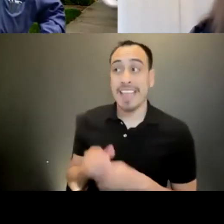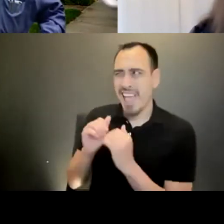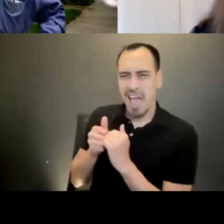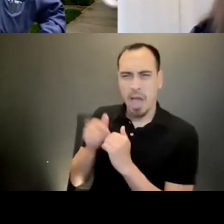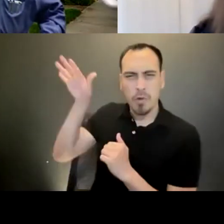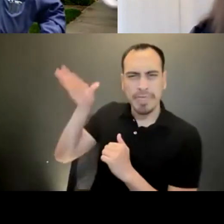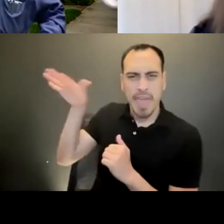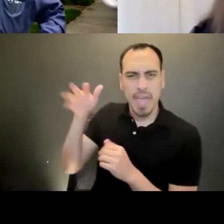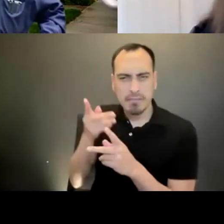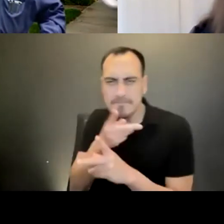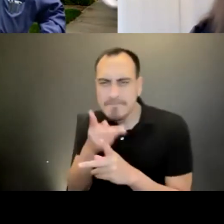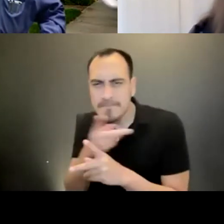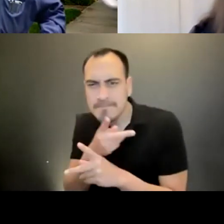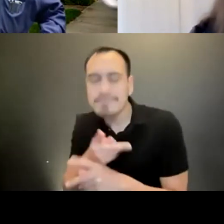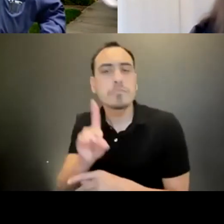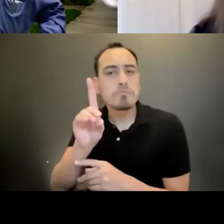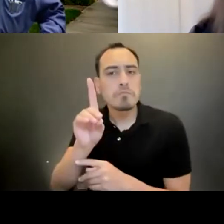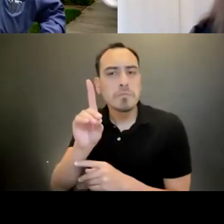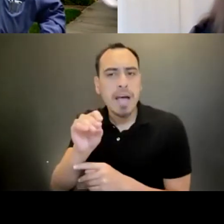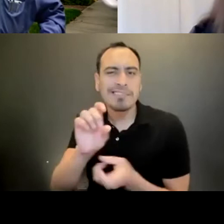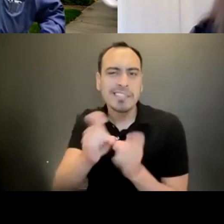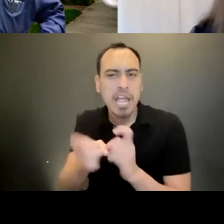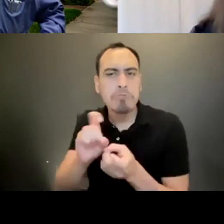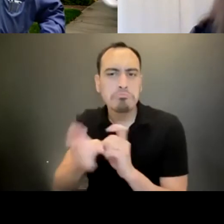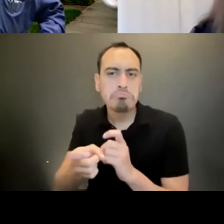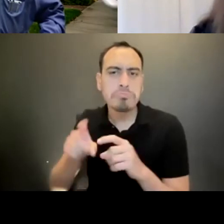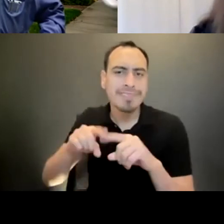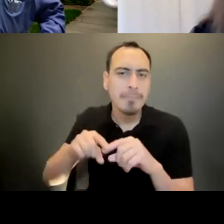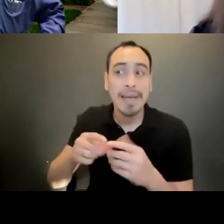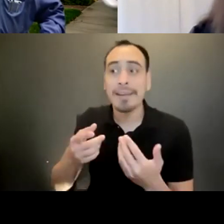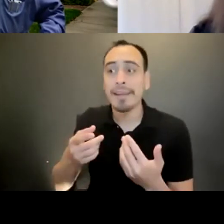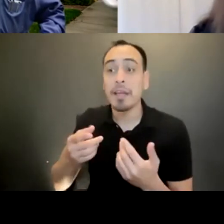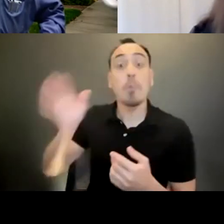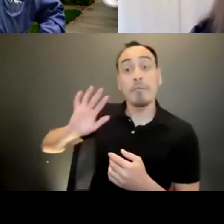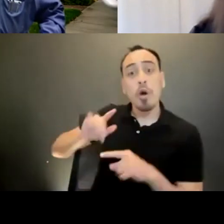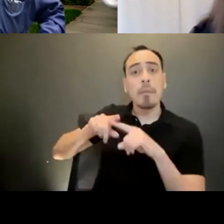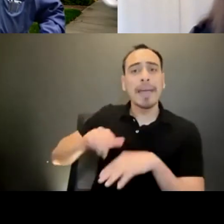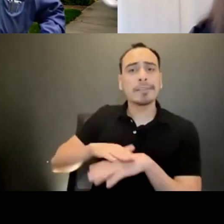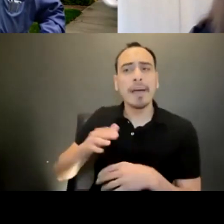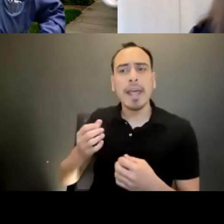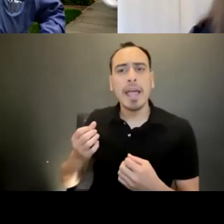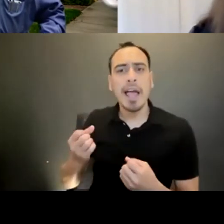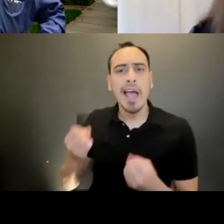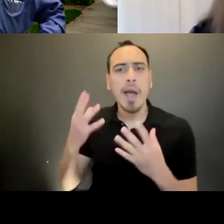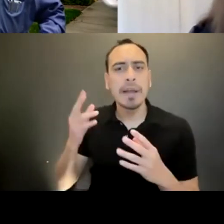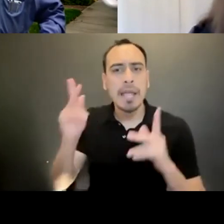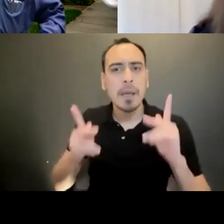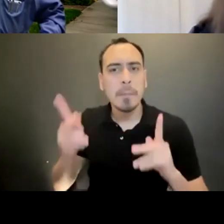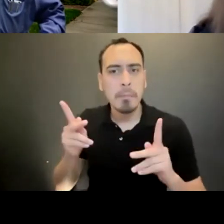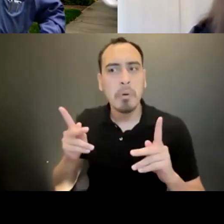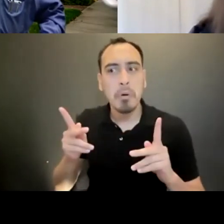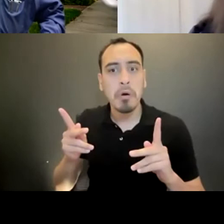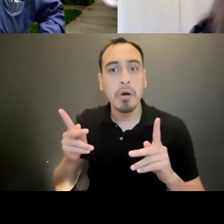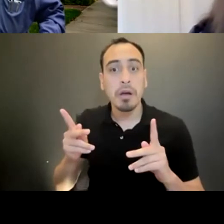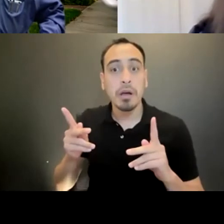from time to time. Initially, it was based on population of the sectors that we were vaccinating, such